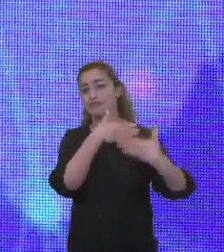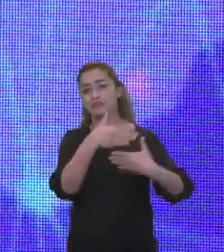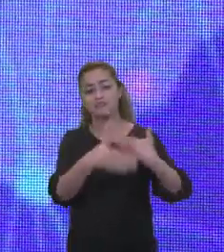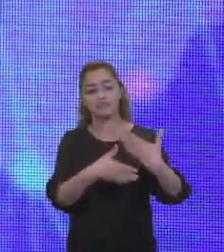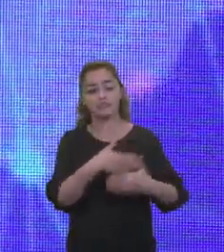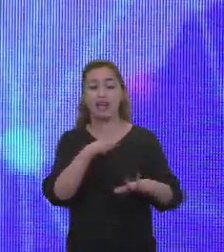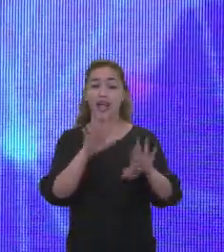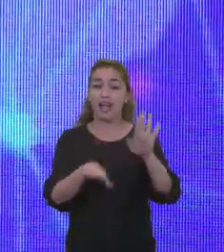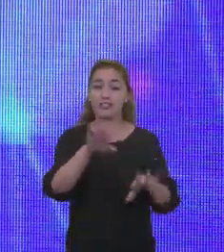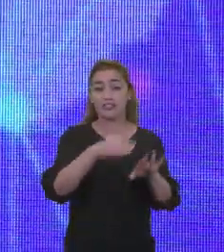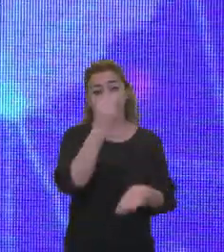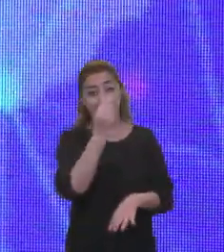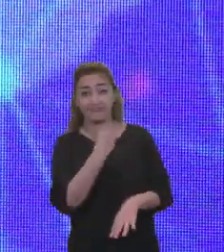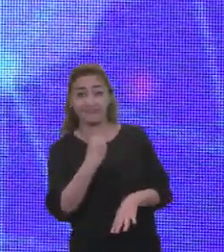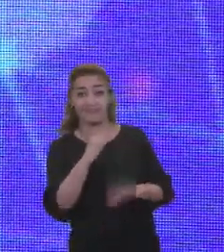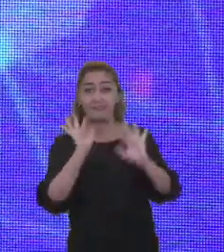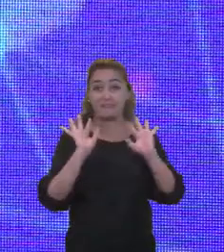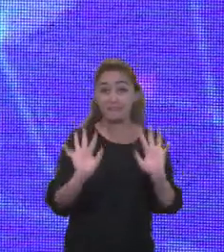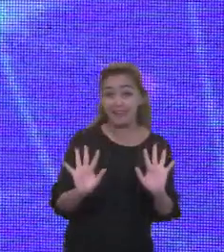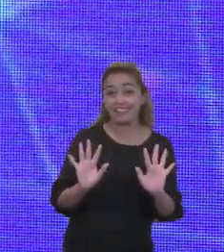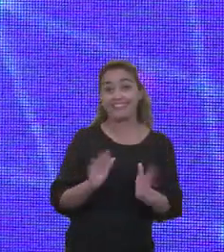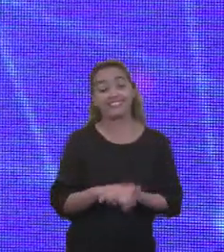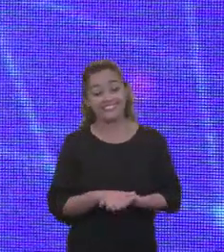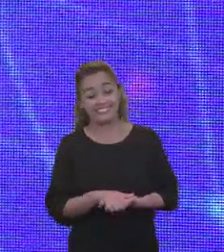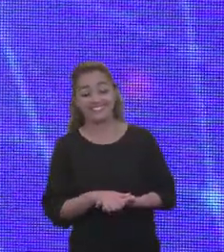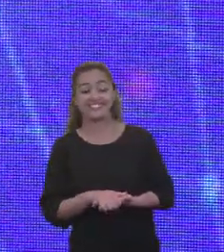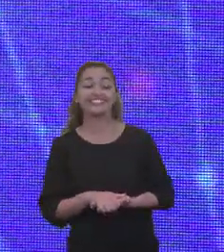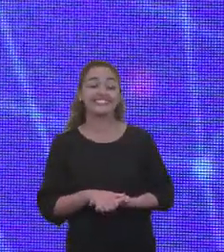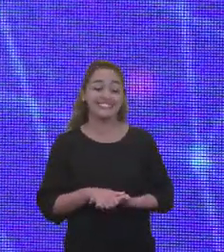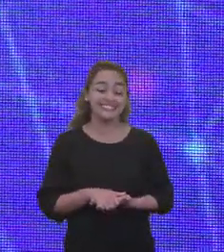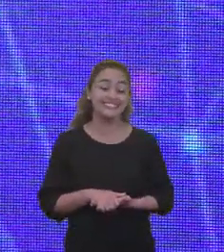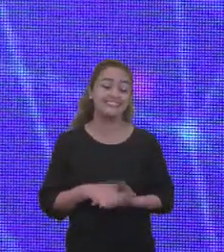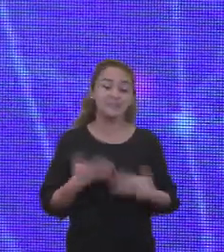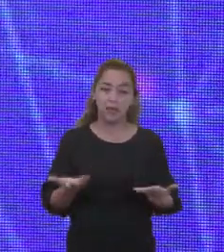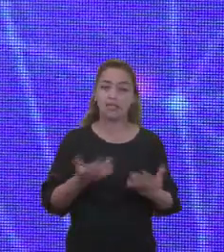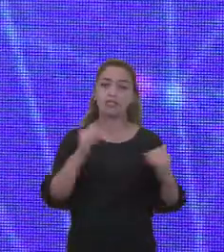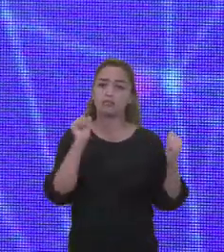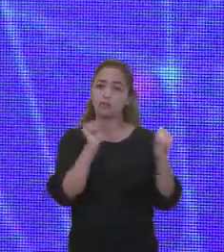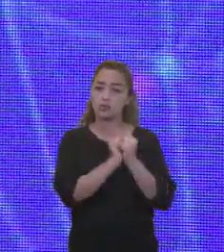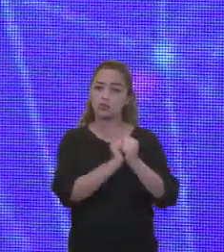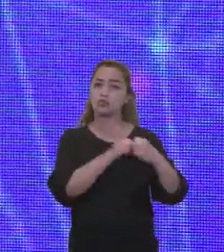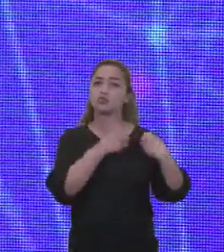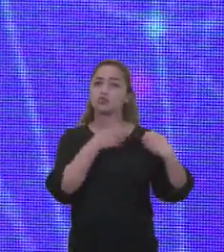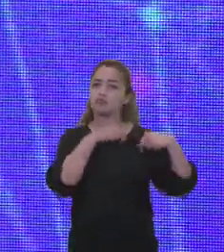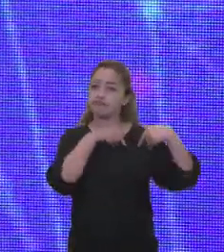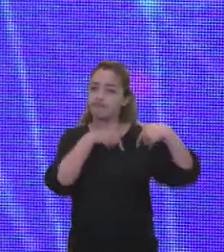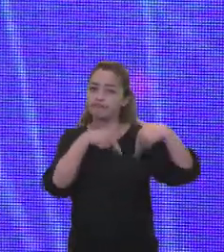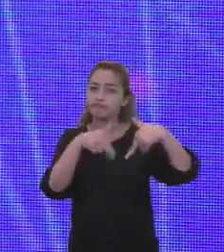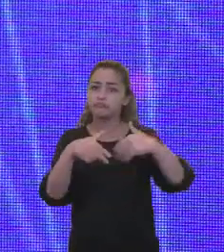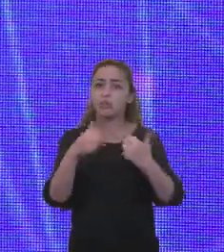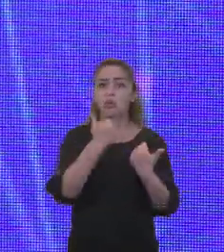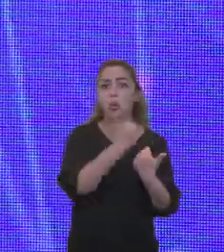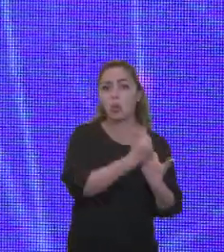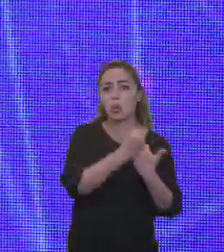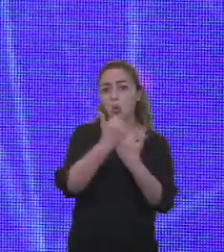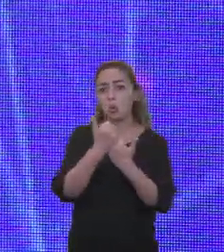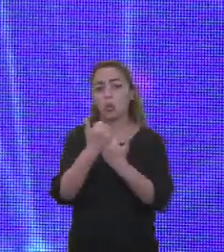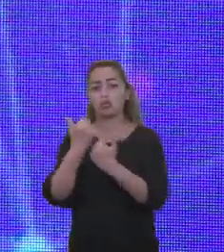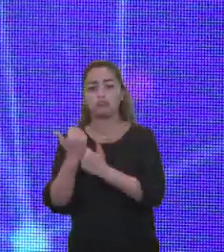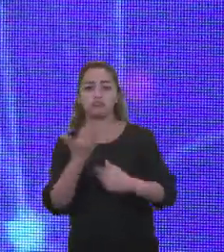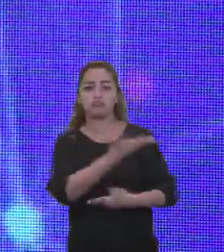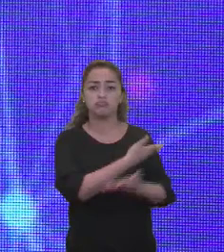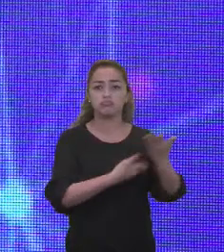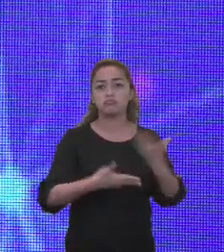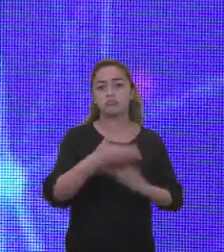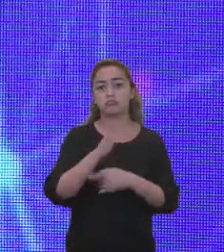friend, sometimes ignores me, it's not so bad. We are together in our journey, one